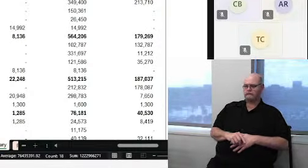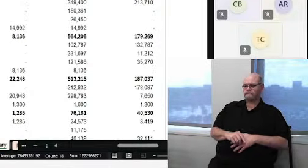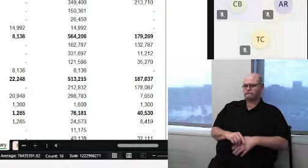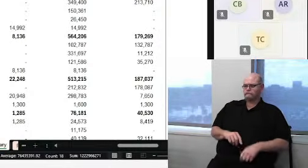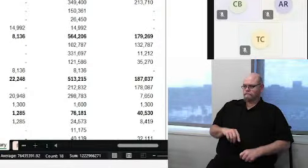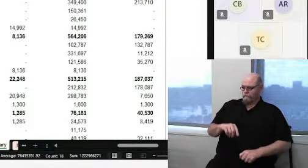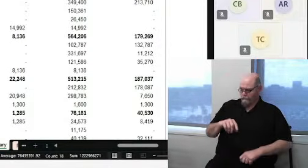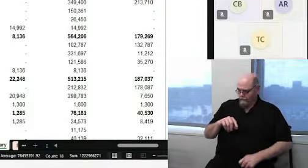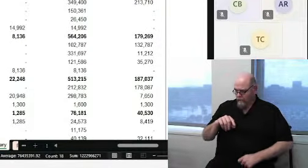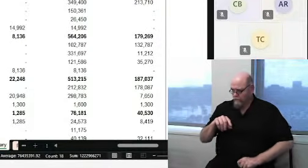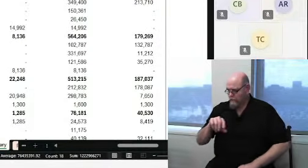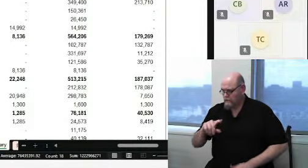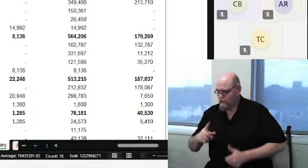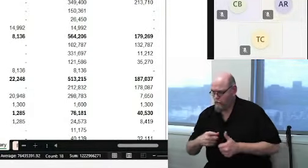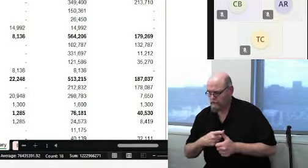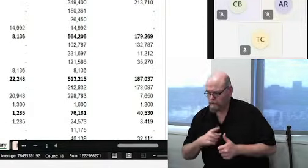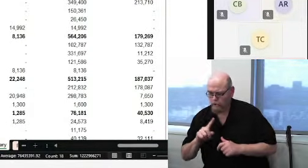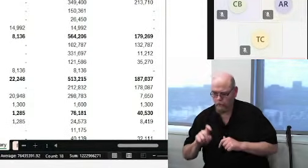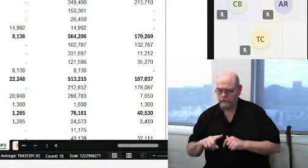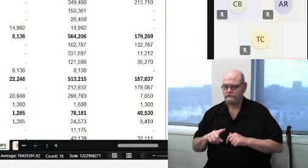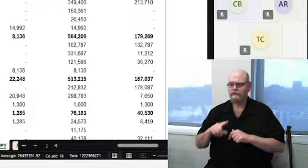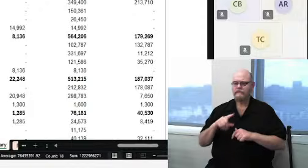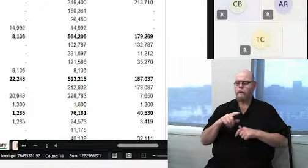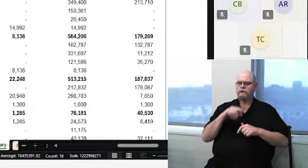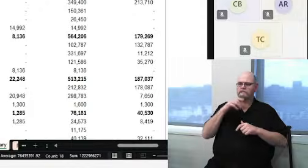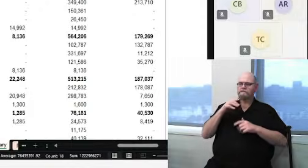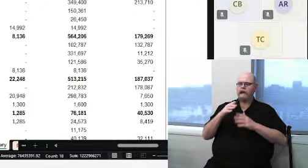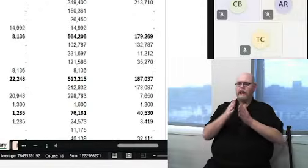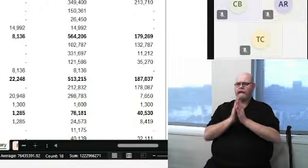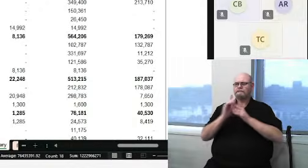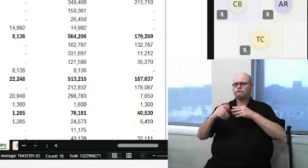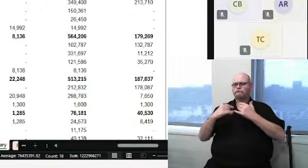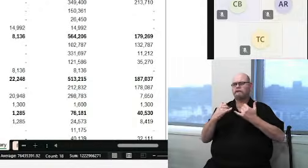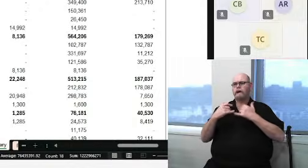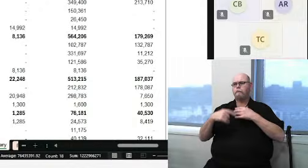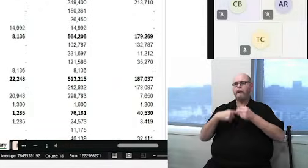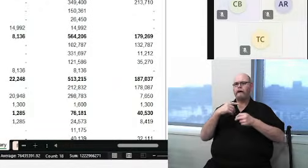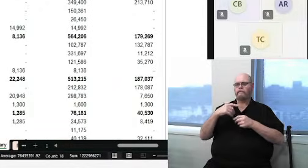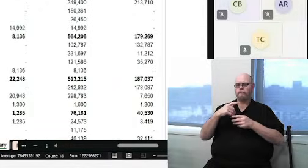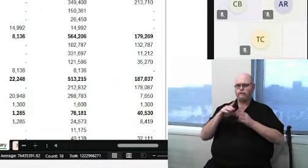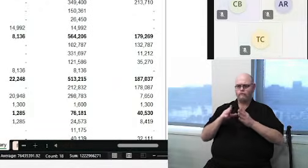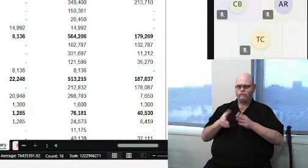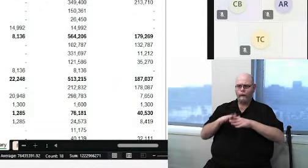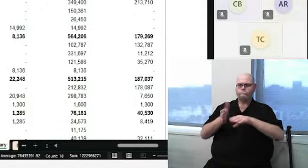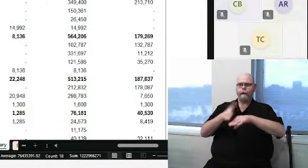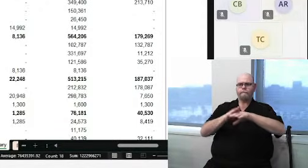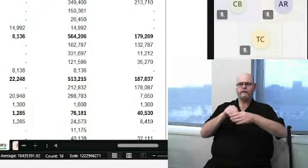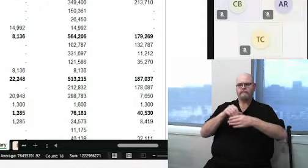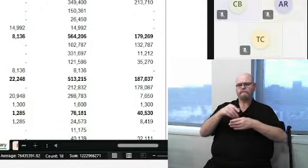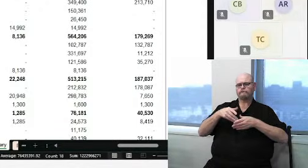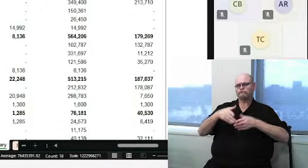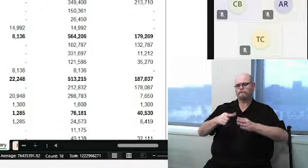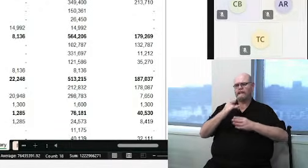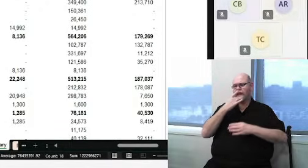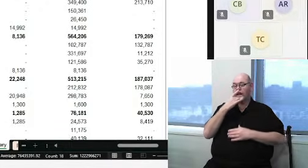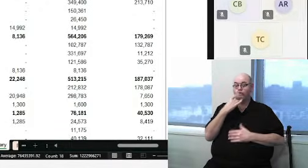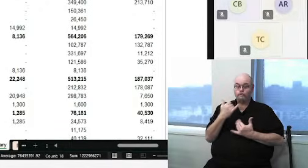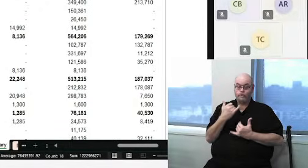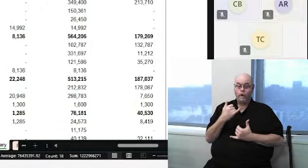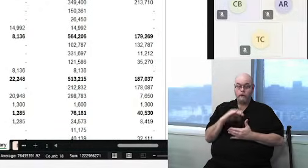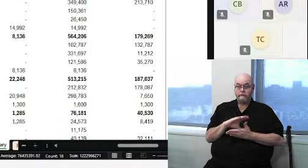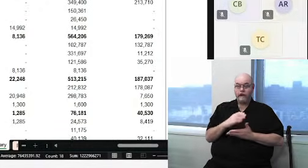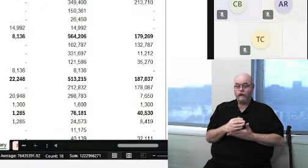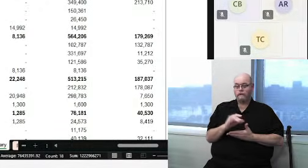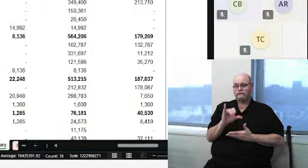There was an original question around that where there was an ask earlier today about the ramp up in the street lighting. The